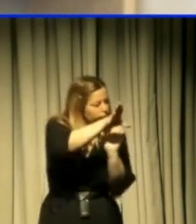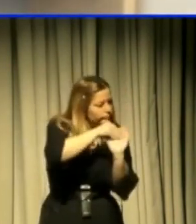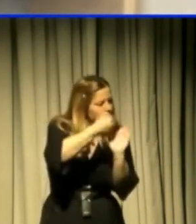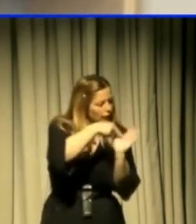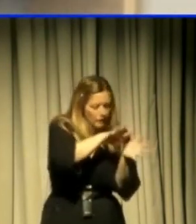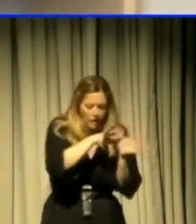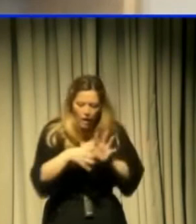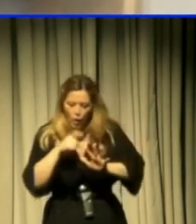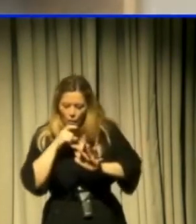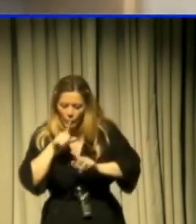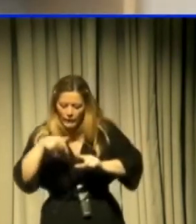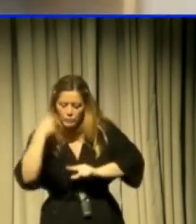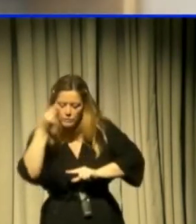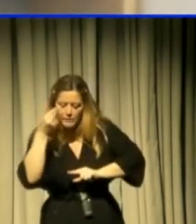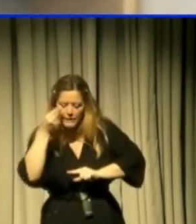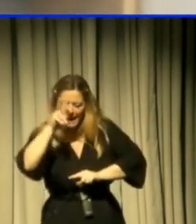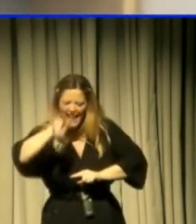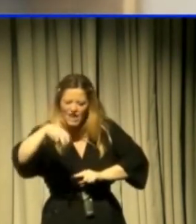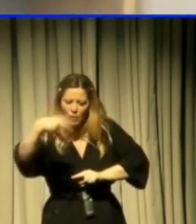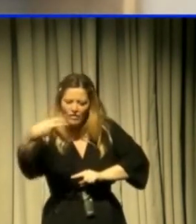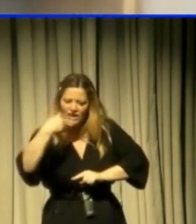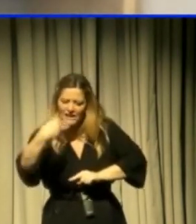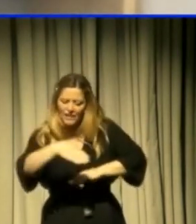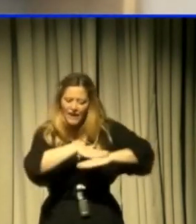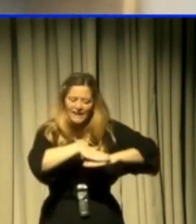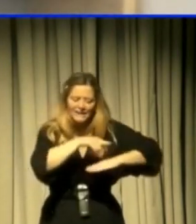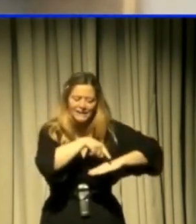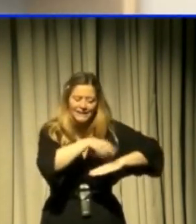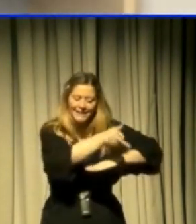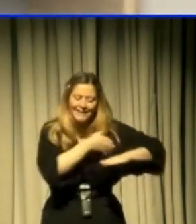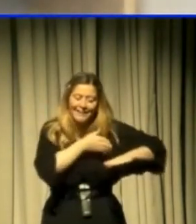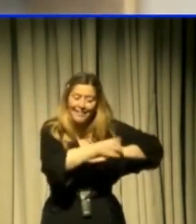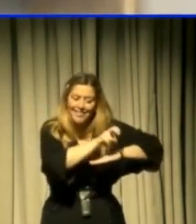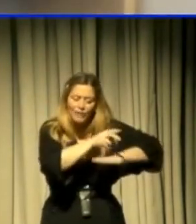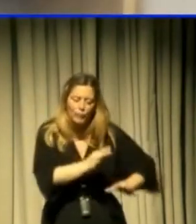let's explore together, see what the new things are out